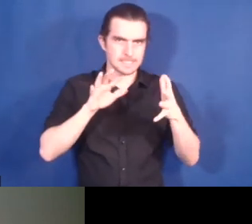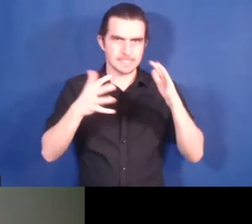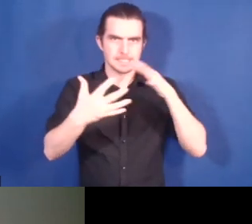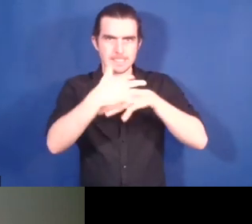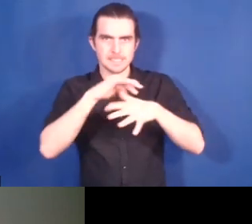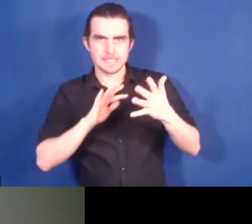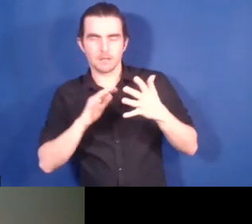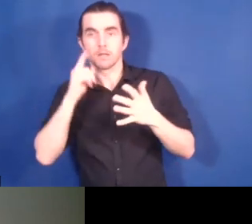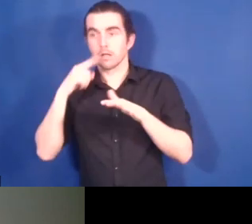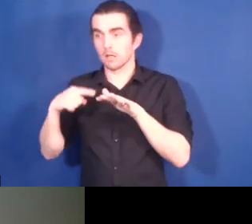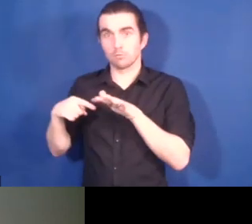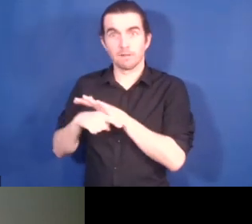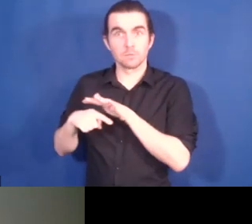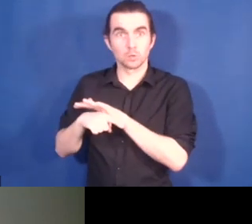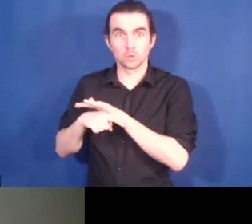displaced persons.